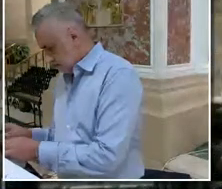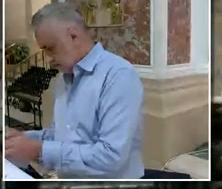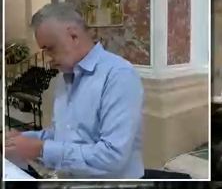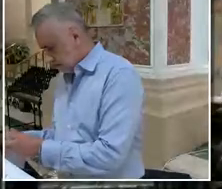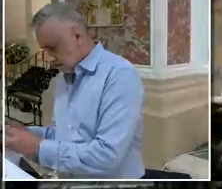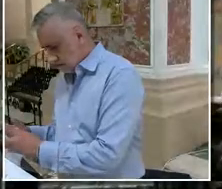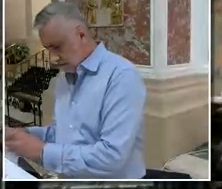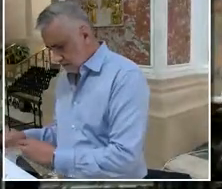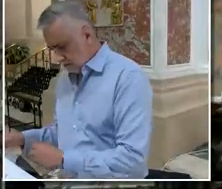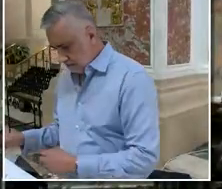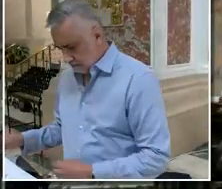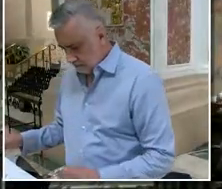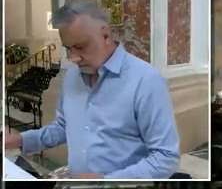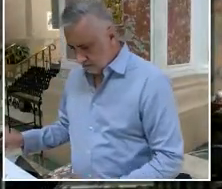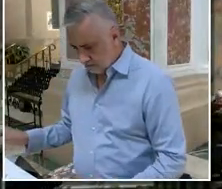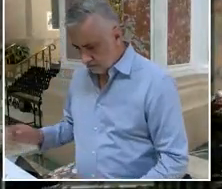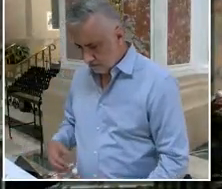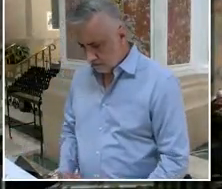Let us stand.